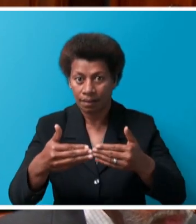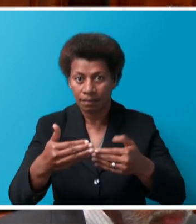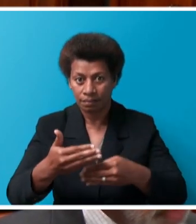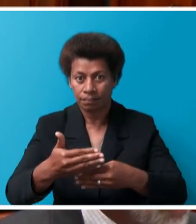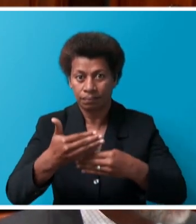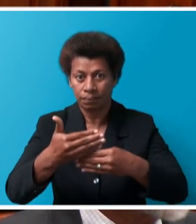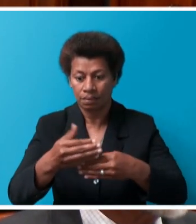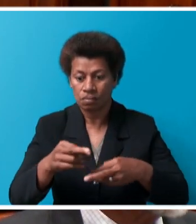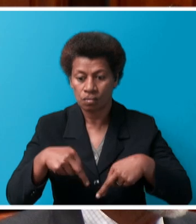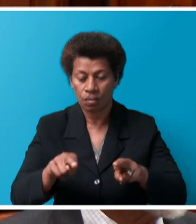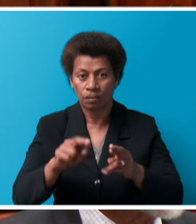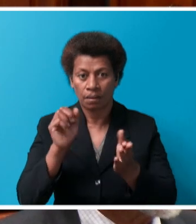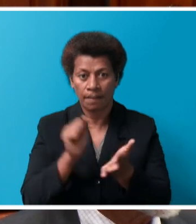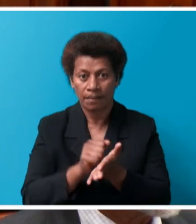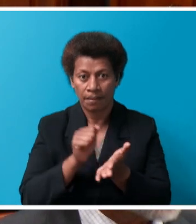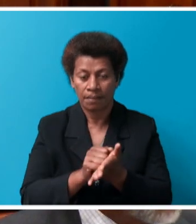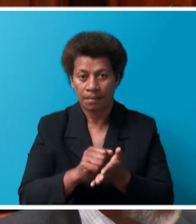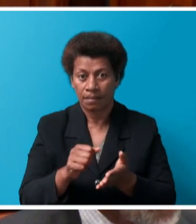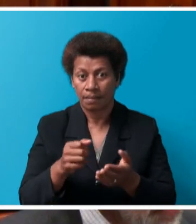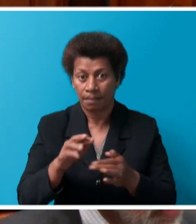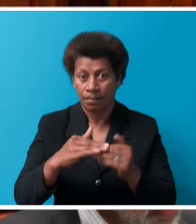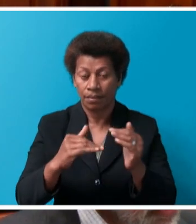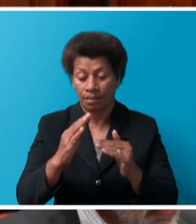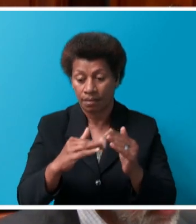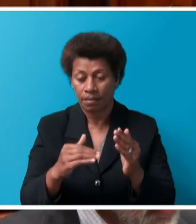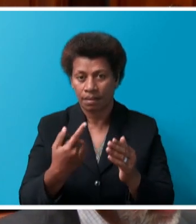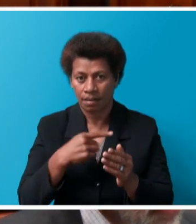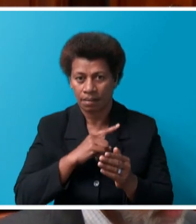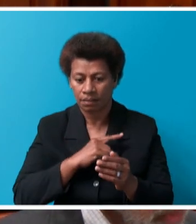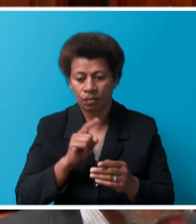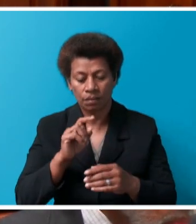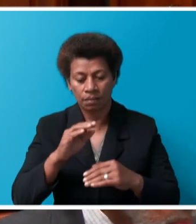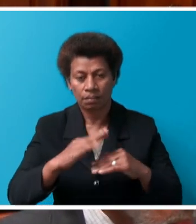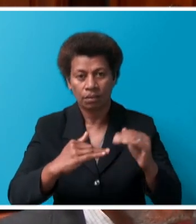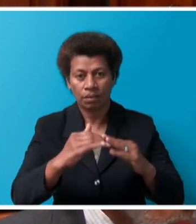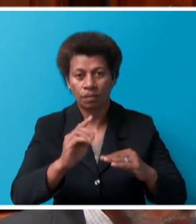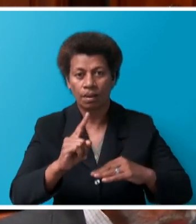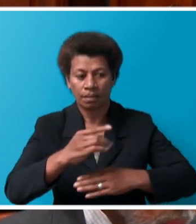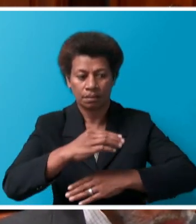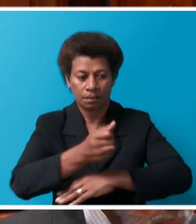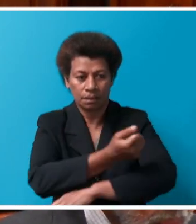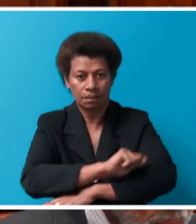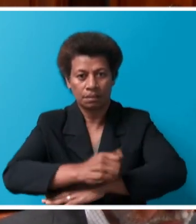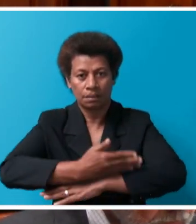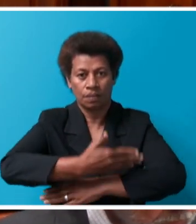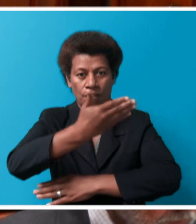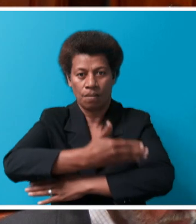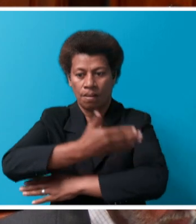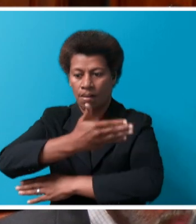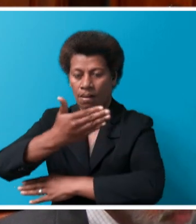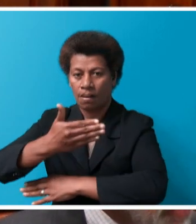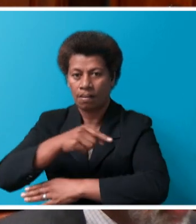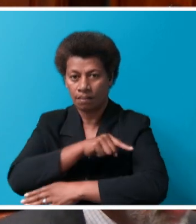together, and we will invest in seawalls. Mr. Speaker,